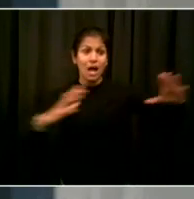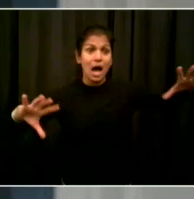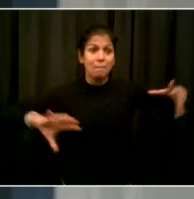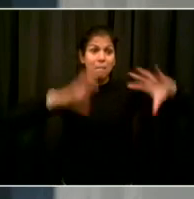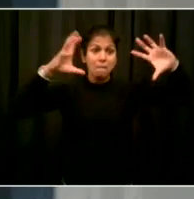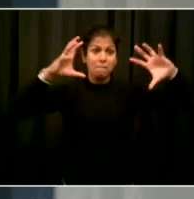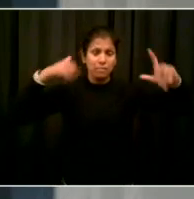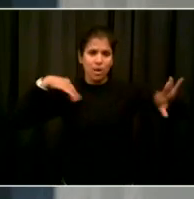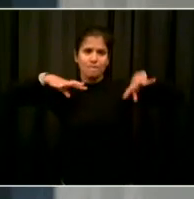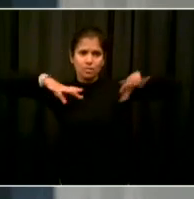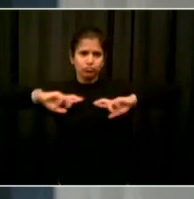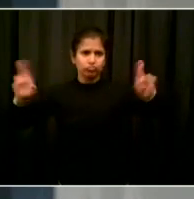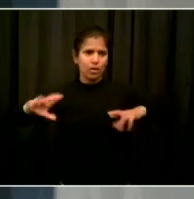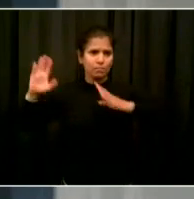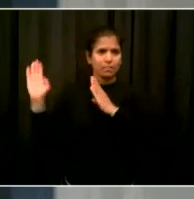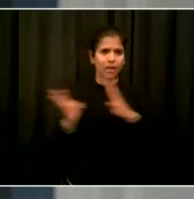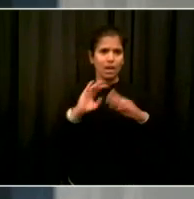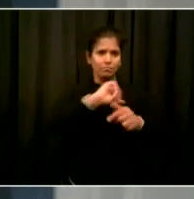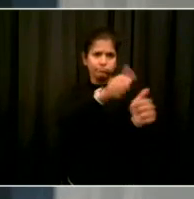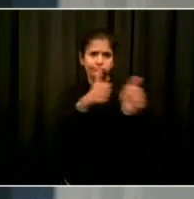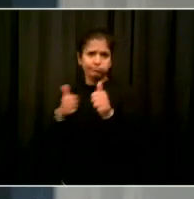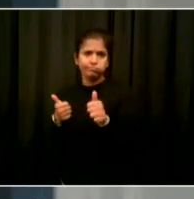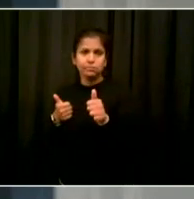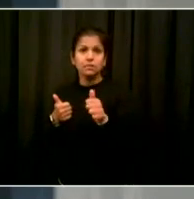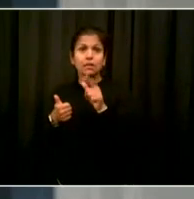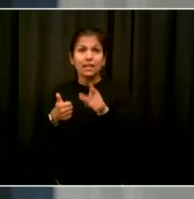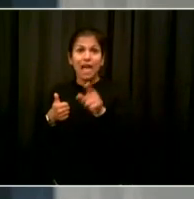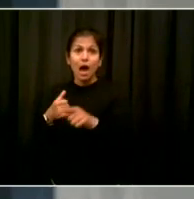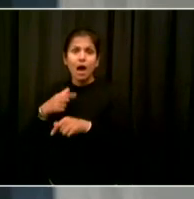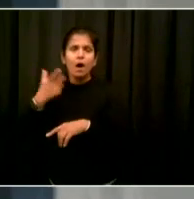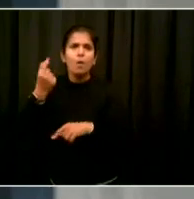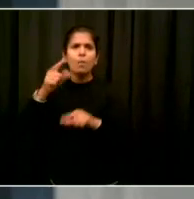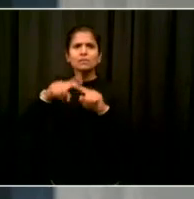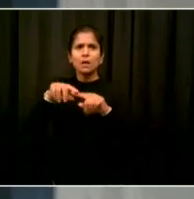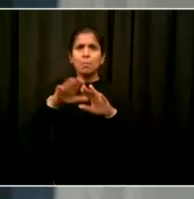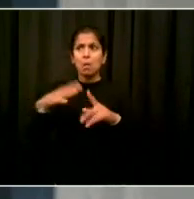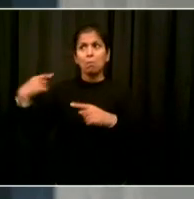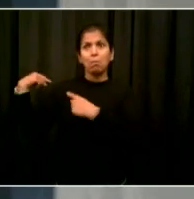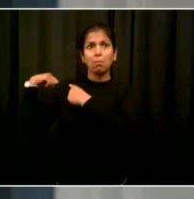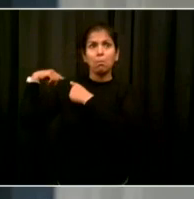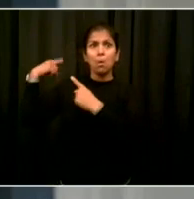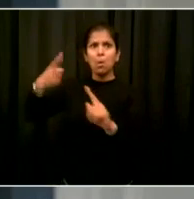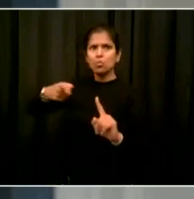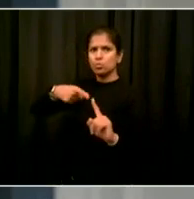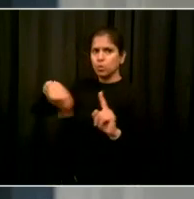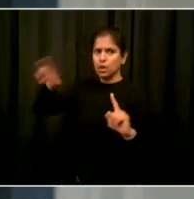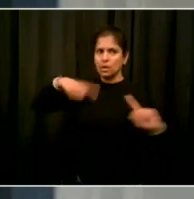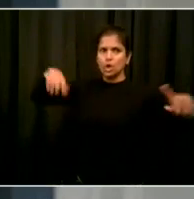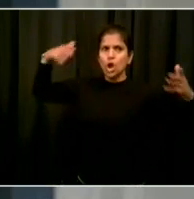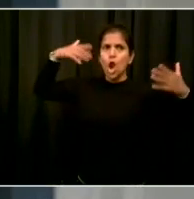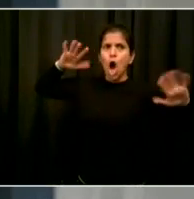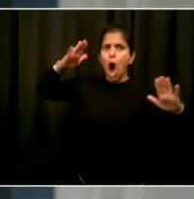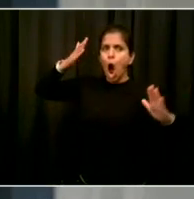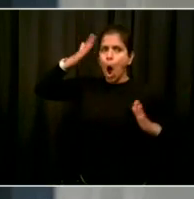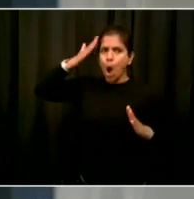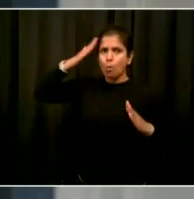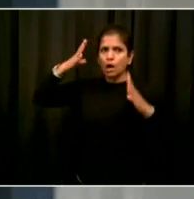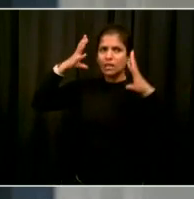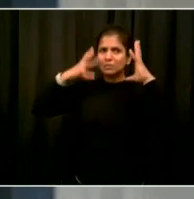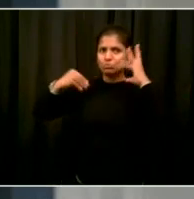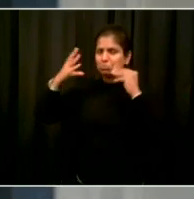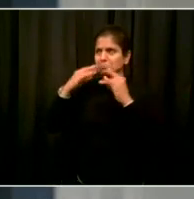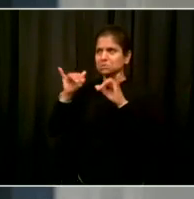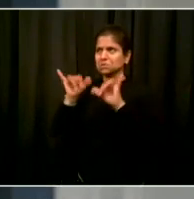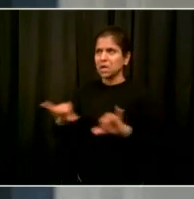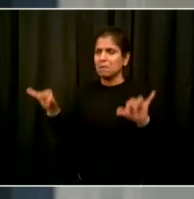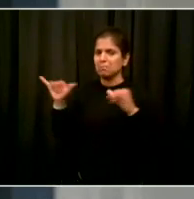There's some training that's been implemented in our response as far as our officers are concerned. We met with a lot of the bids and spoke with